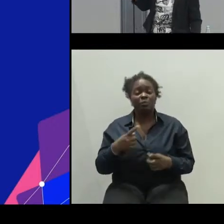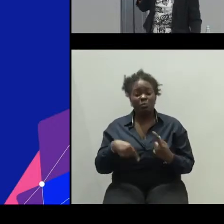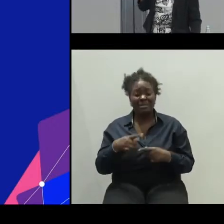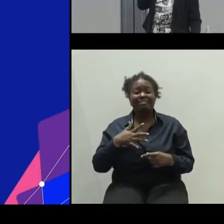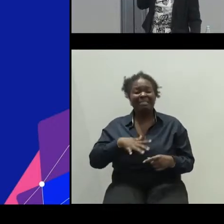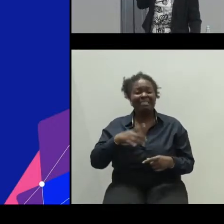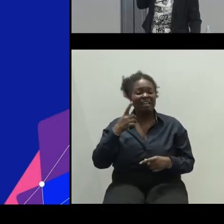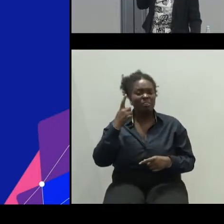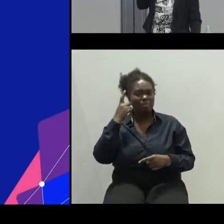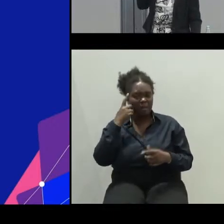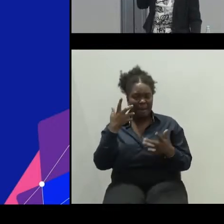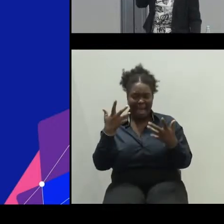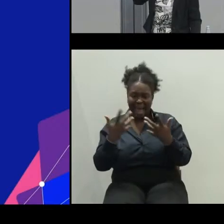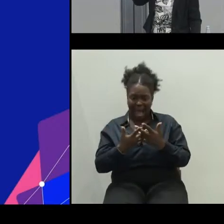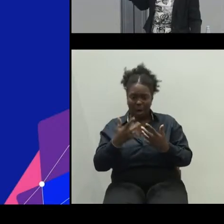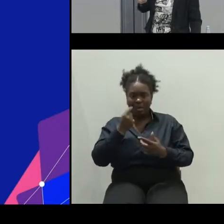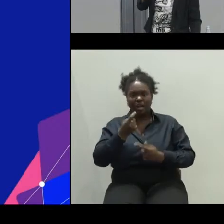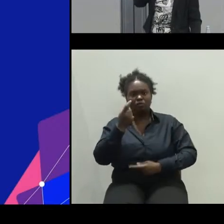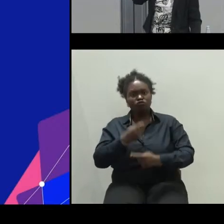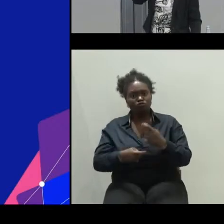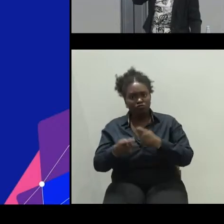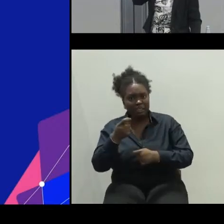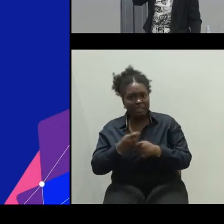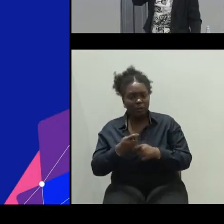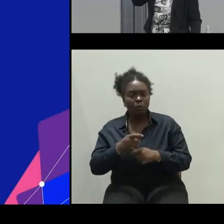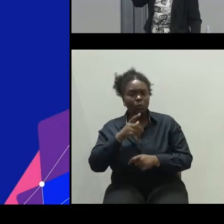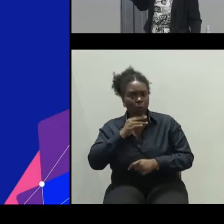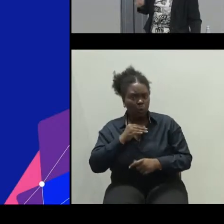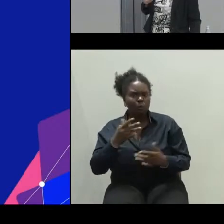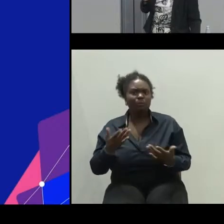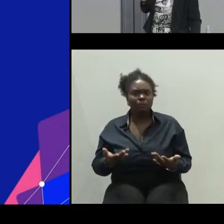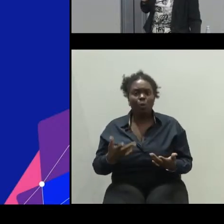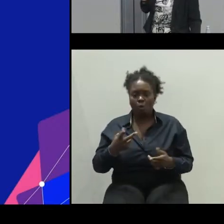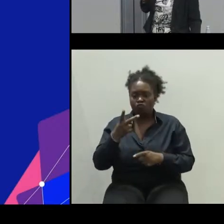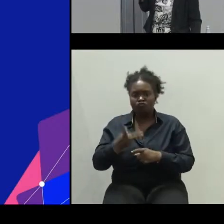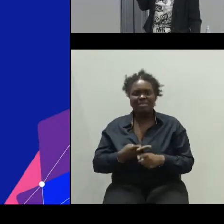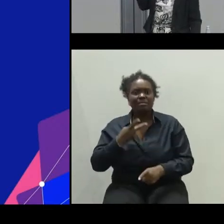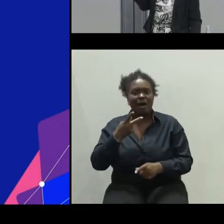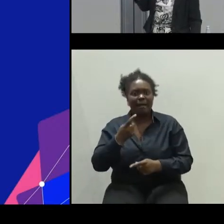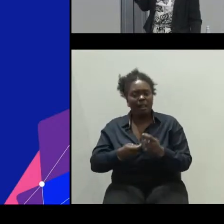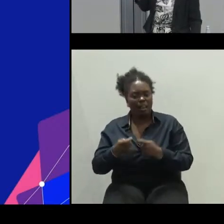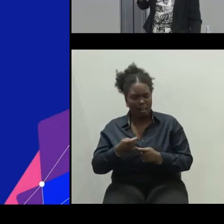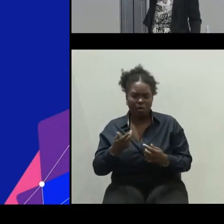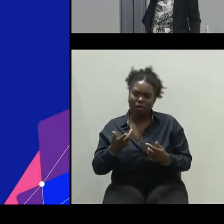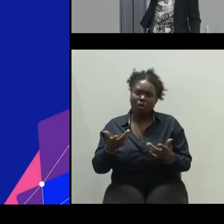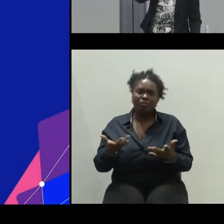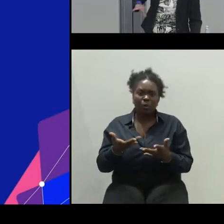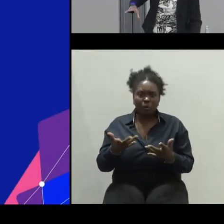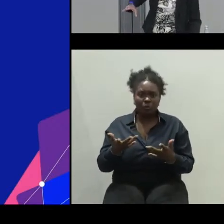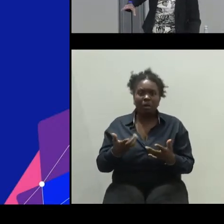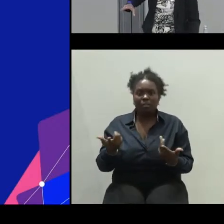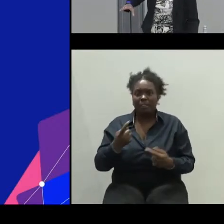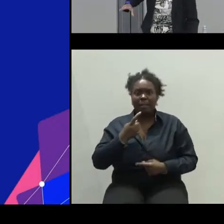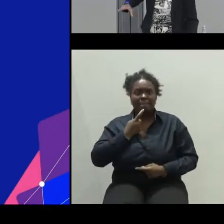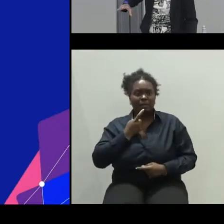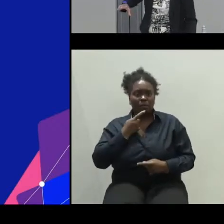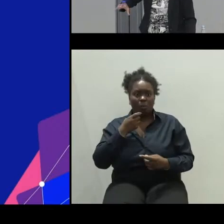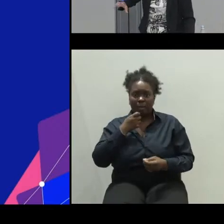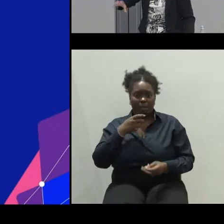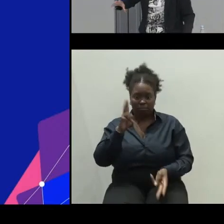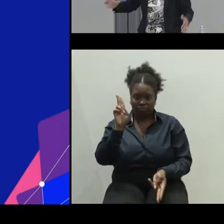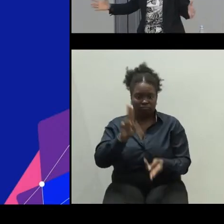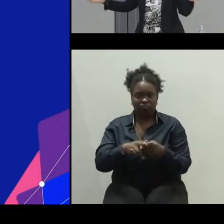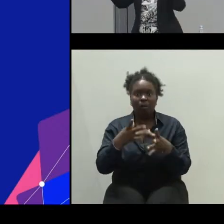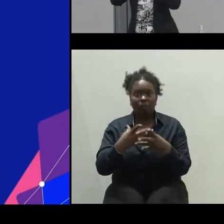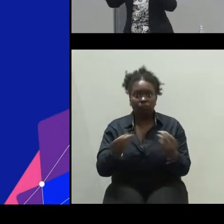and making sure that you have reuse or that you have recyclability. Otherwise, we'll run out of metals at some point too, right?